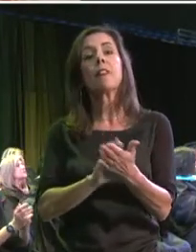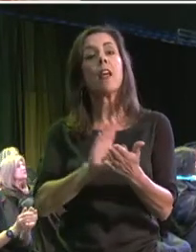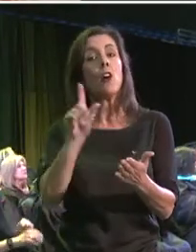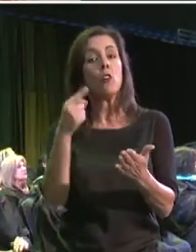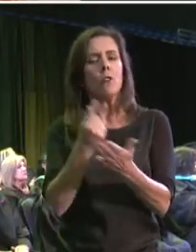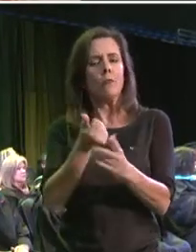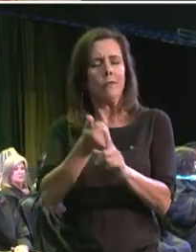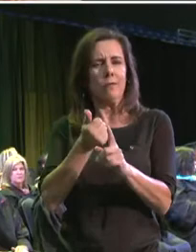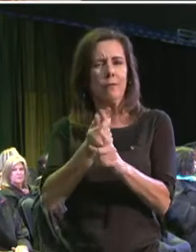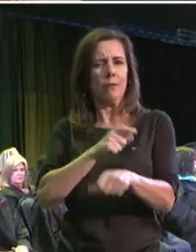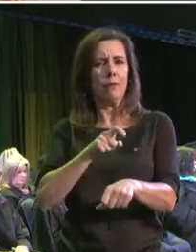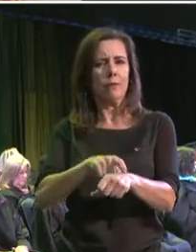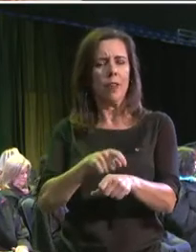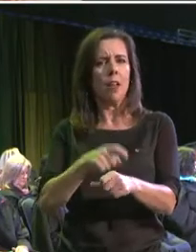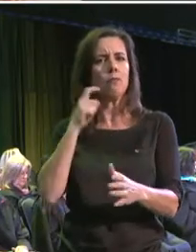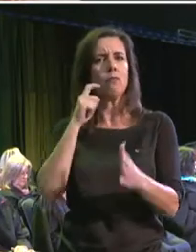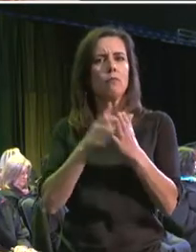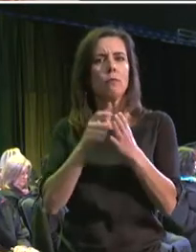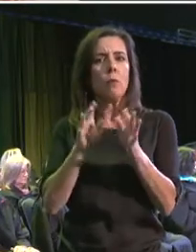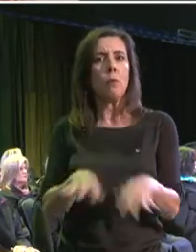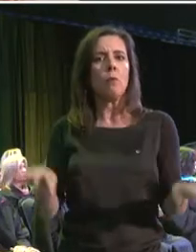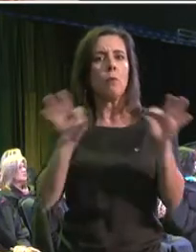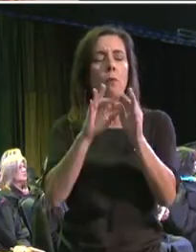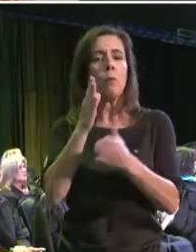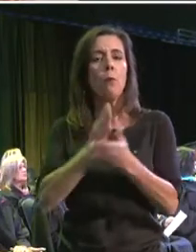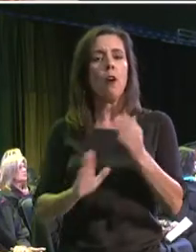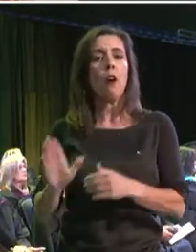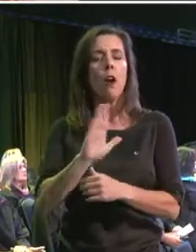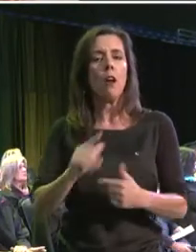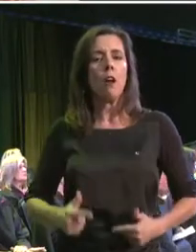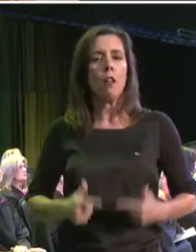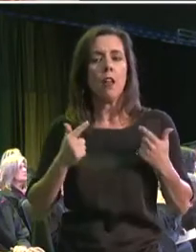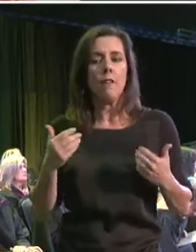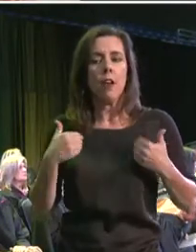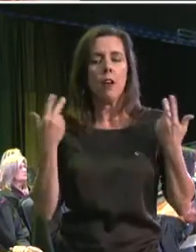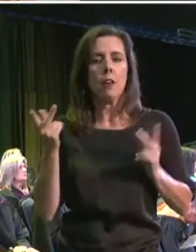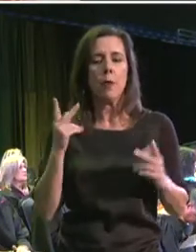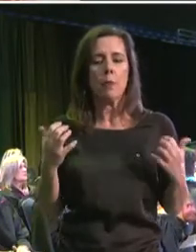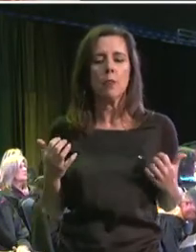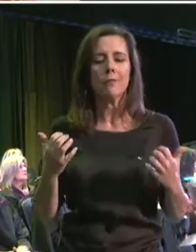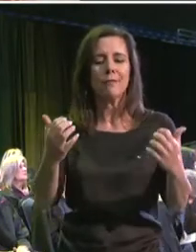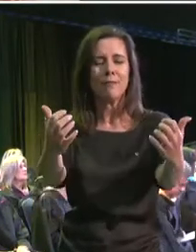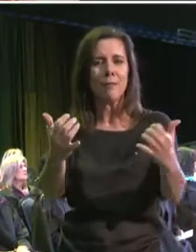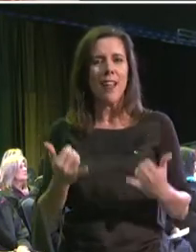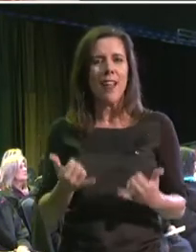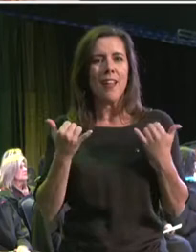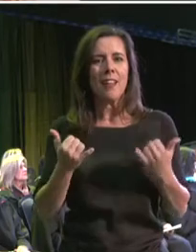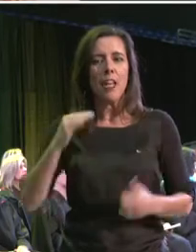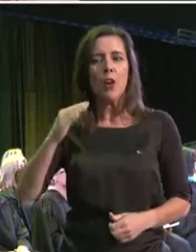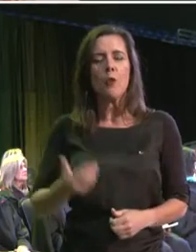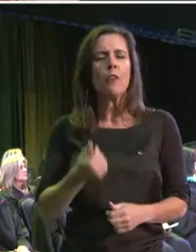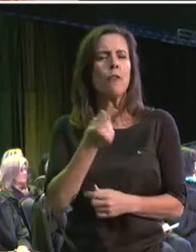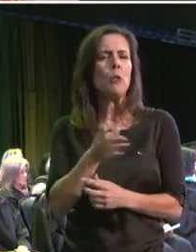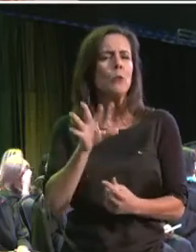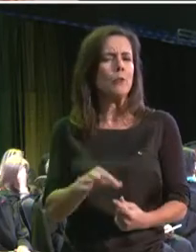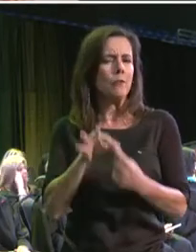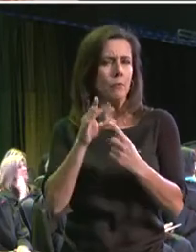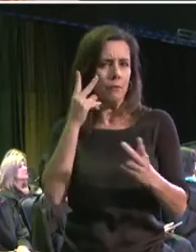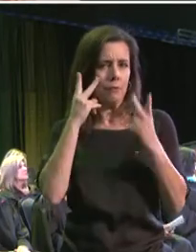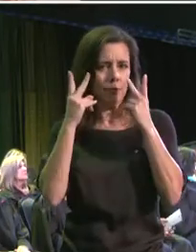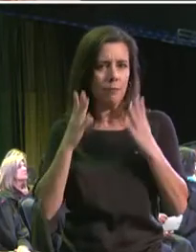Graduation is a time that recognizes an important milestone in the lives of our young people seated before us. At this time, I want to introduce a few special